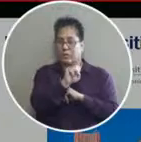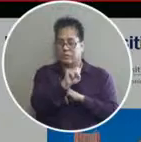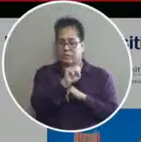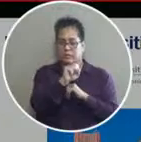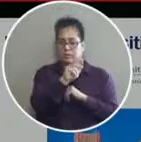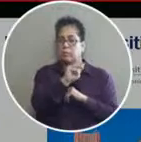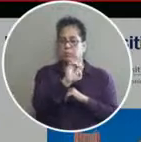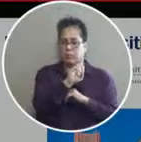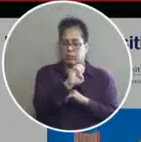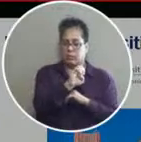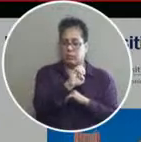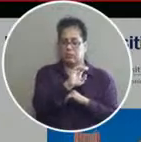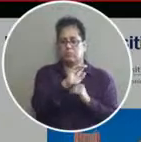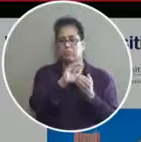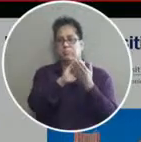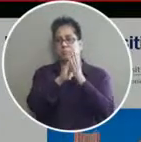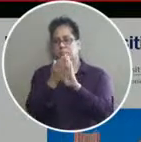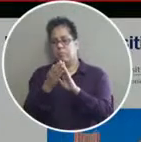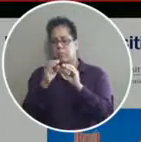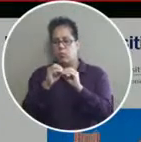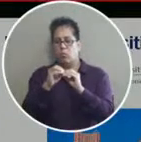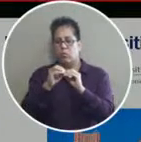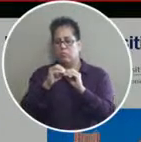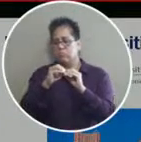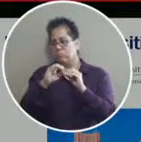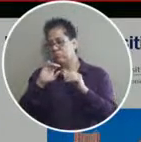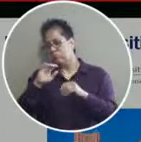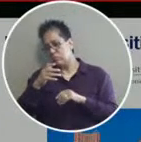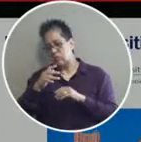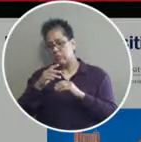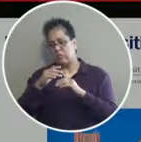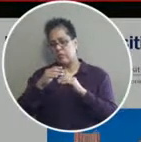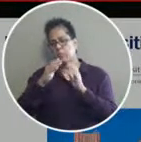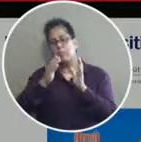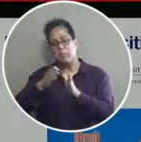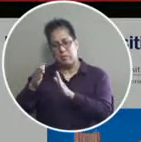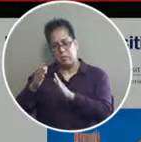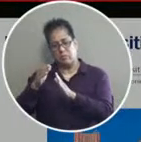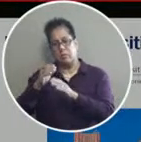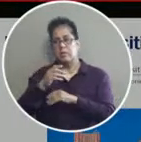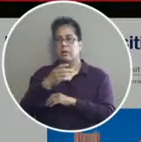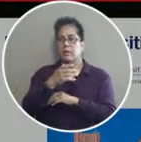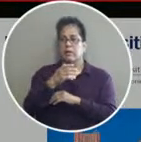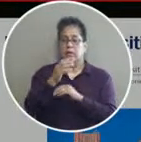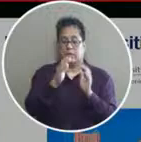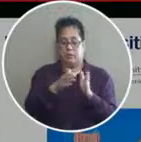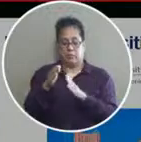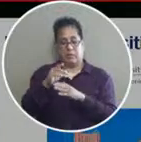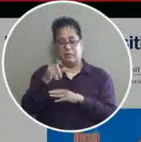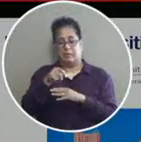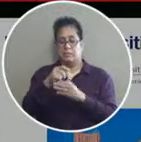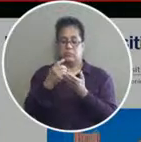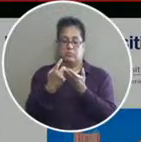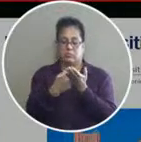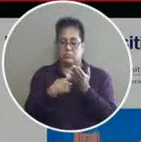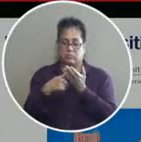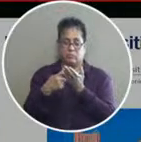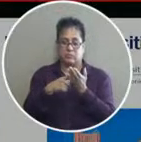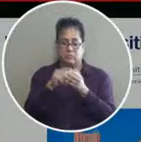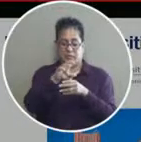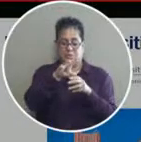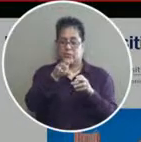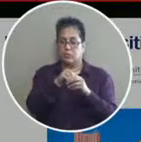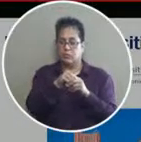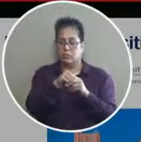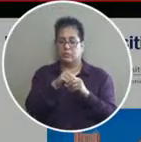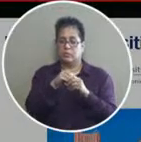mode into a semi-permanent state of preparedness. The plan should address areas that you heard talked